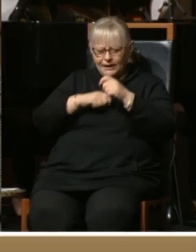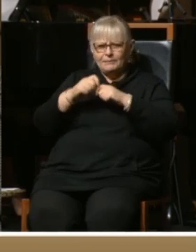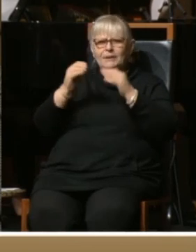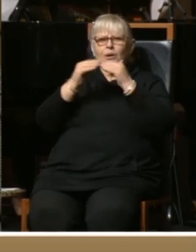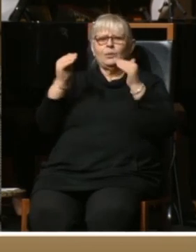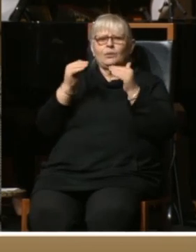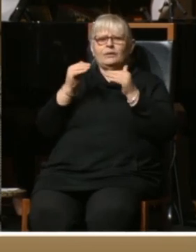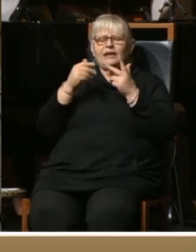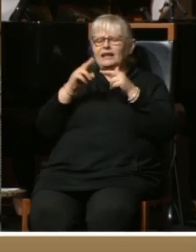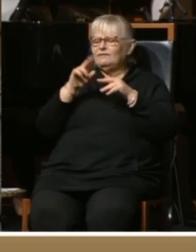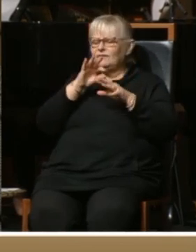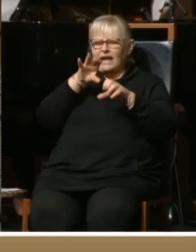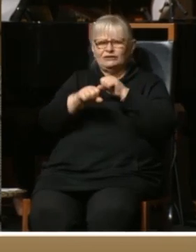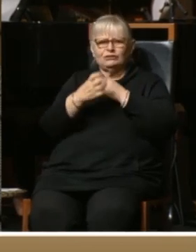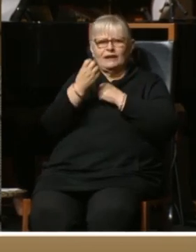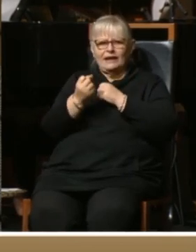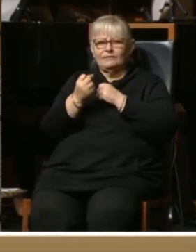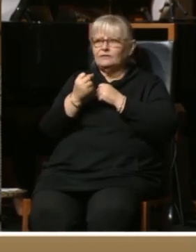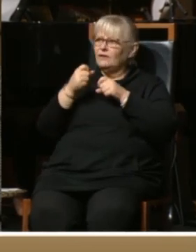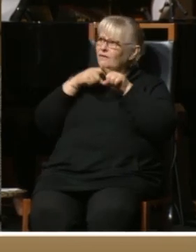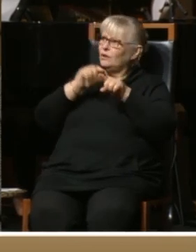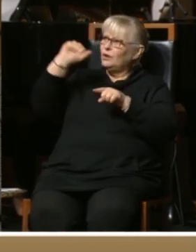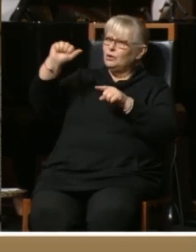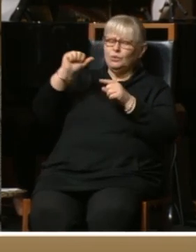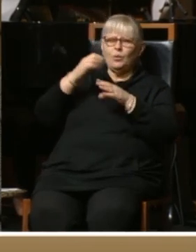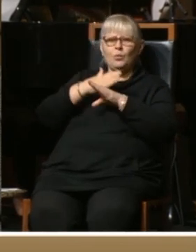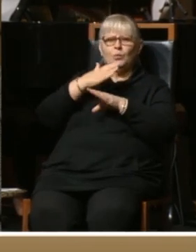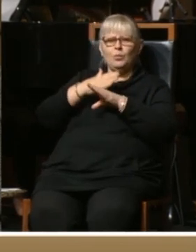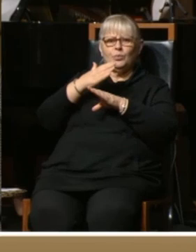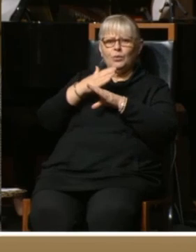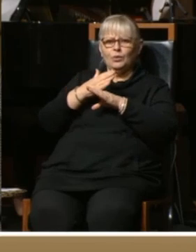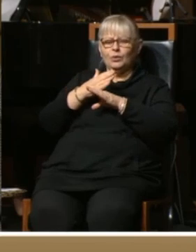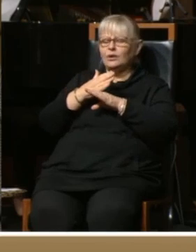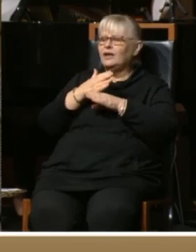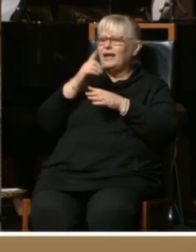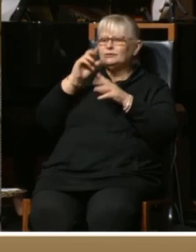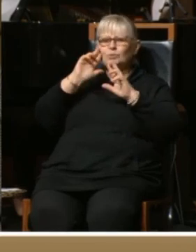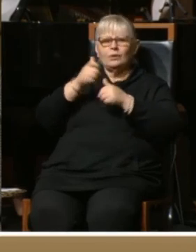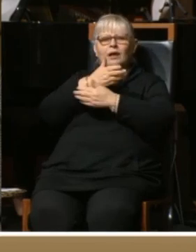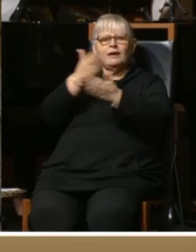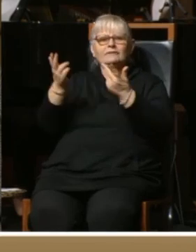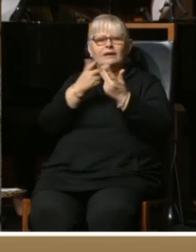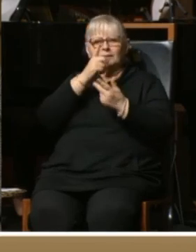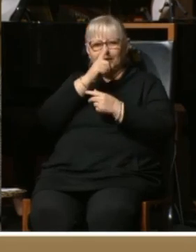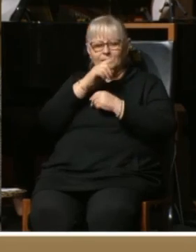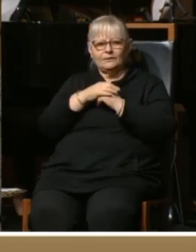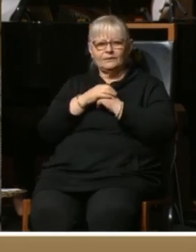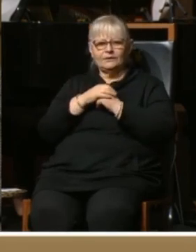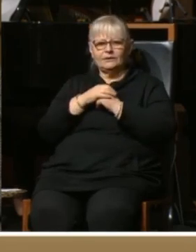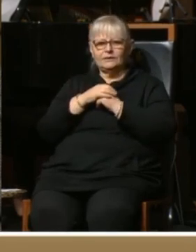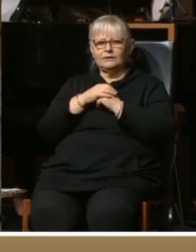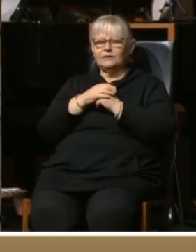hatred, fulfilling your will and for the service of the human person. Make our